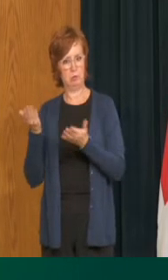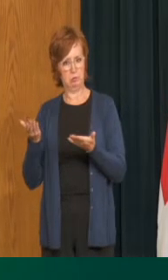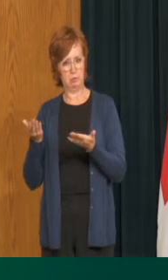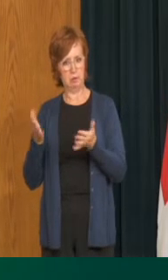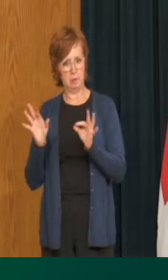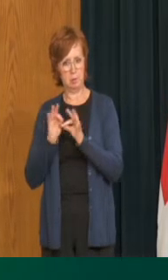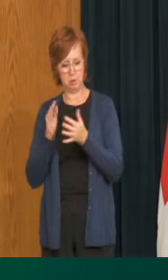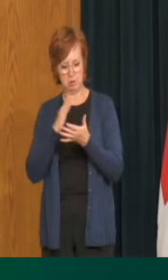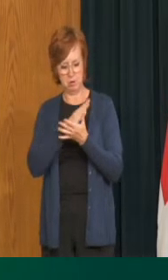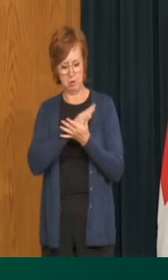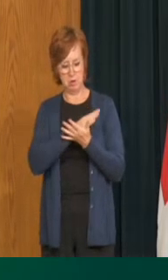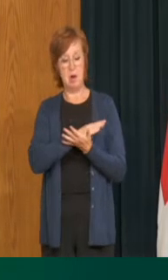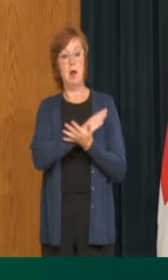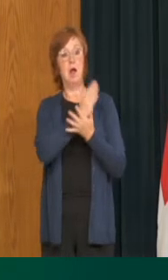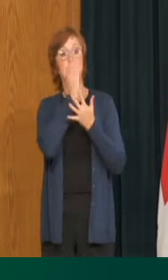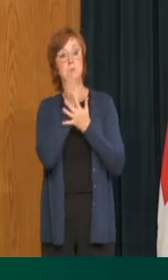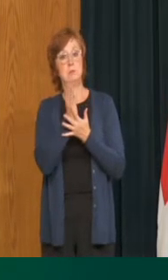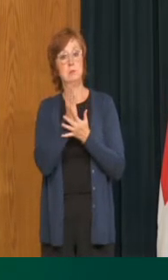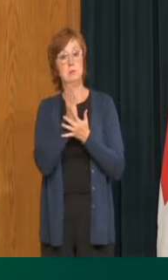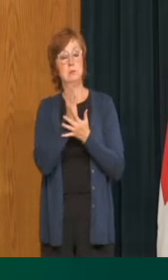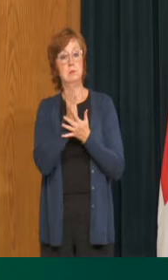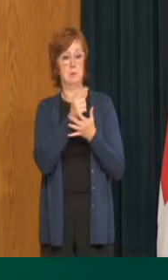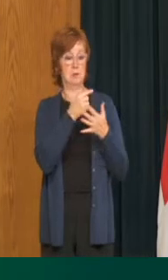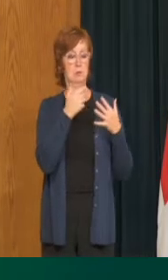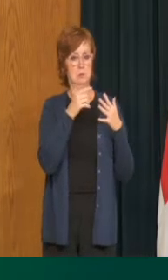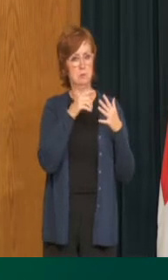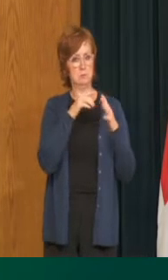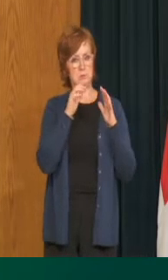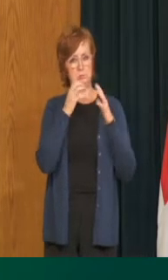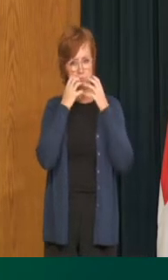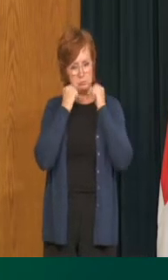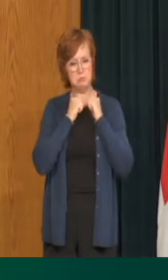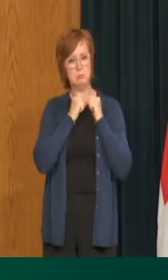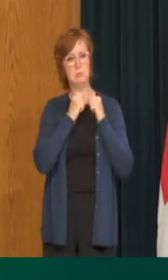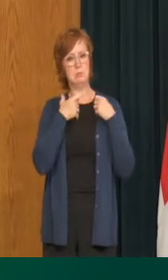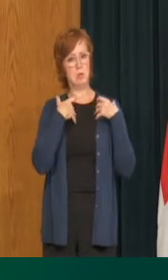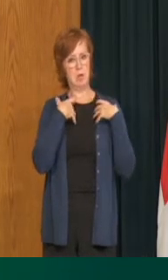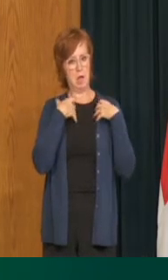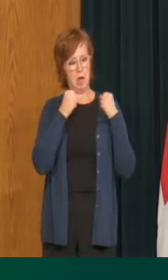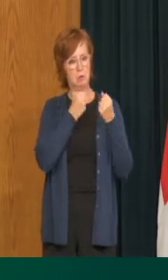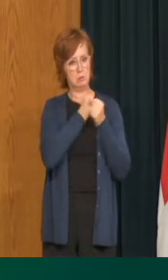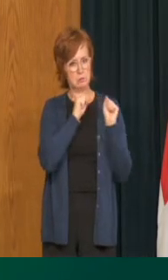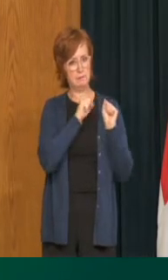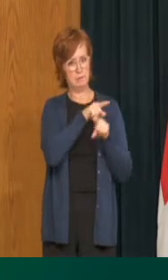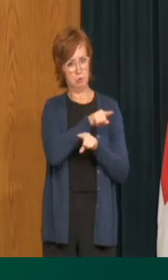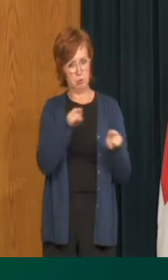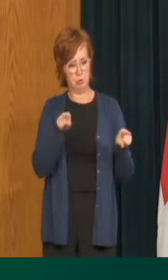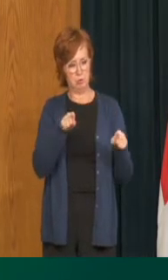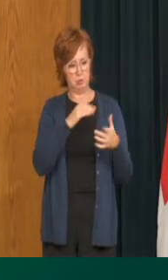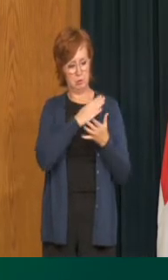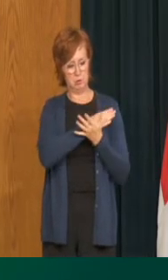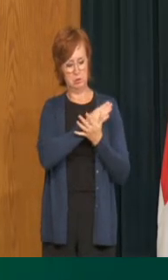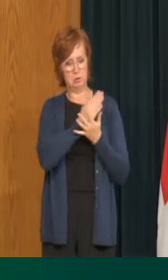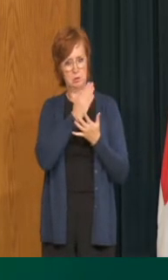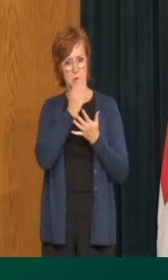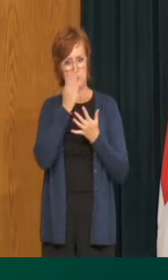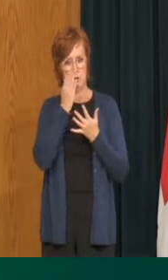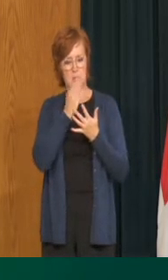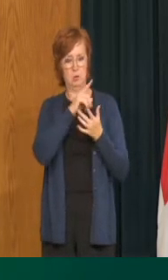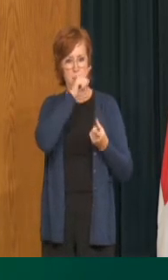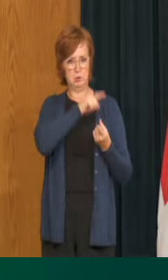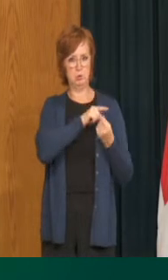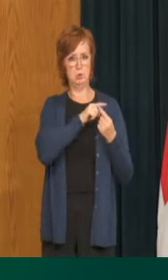for. So second to that health and safety of the people in this province and reducing the load in our hospitals has